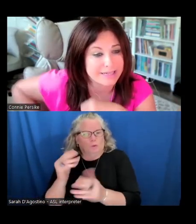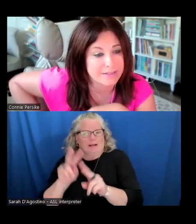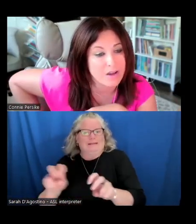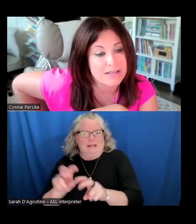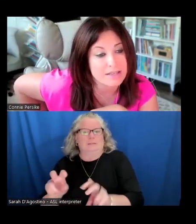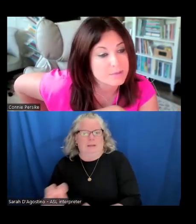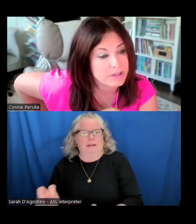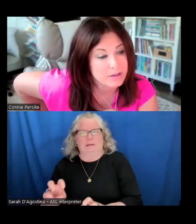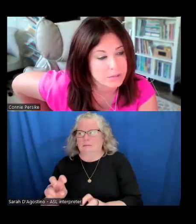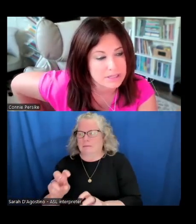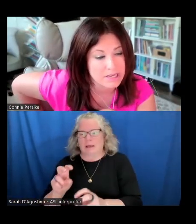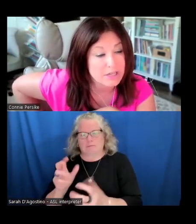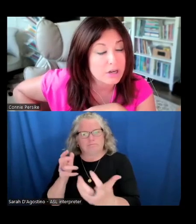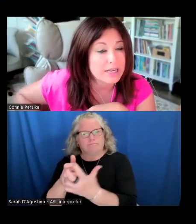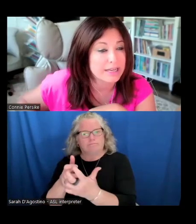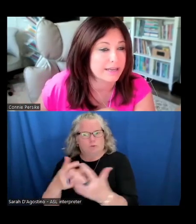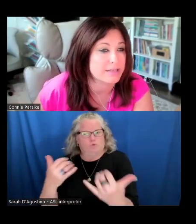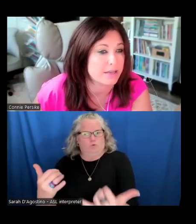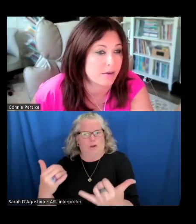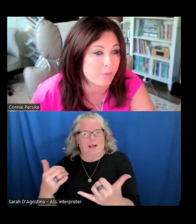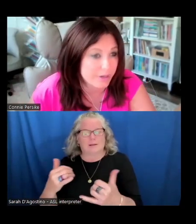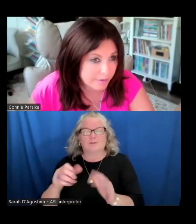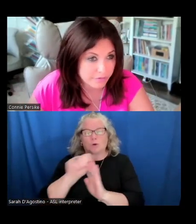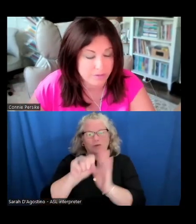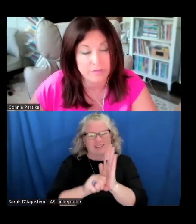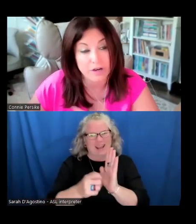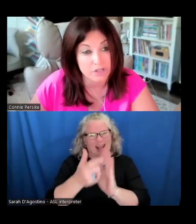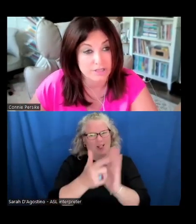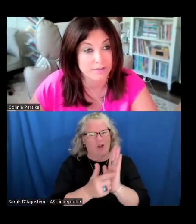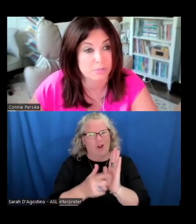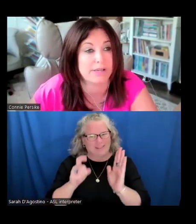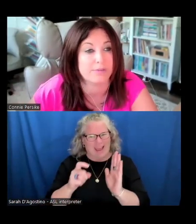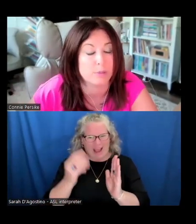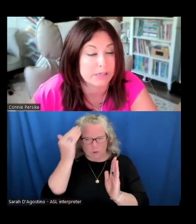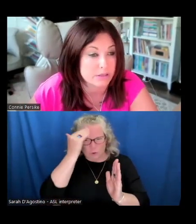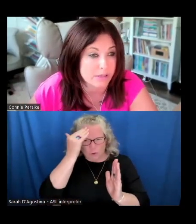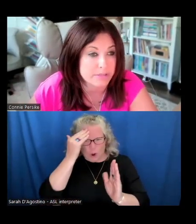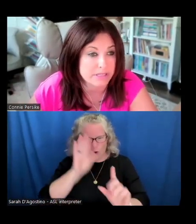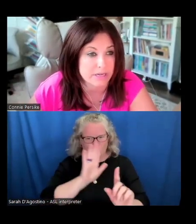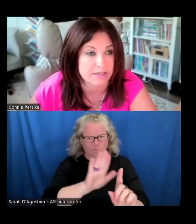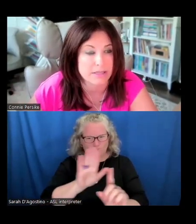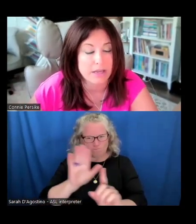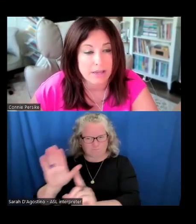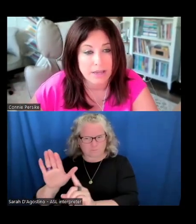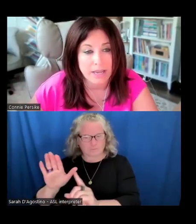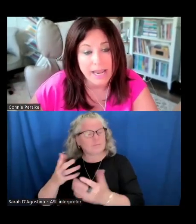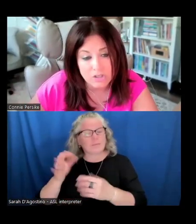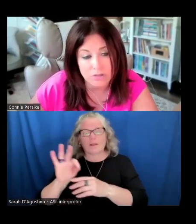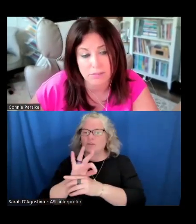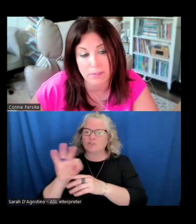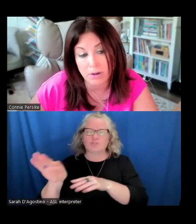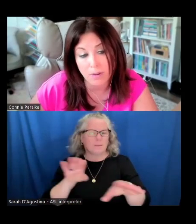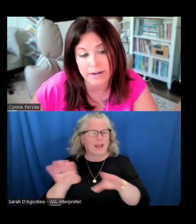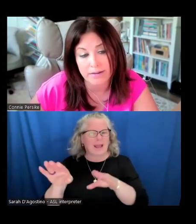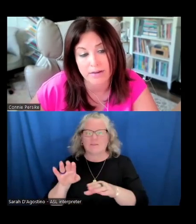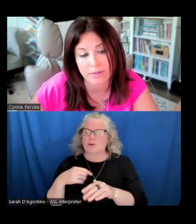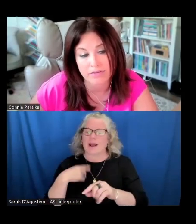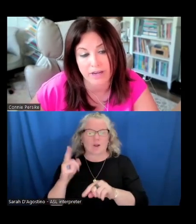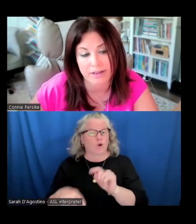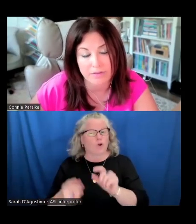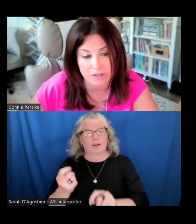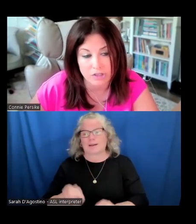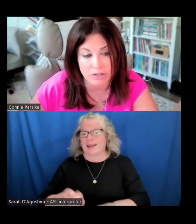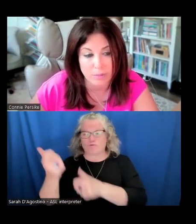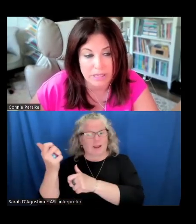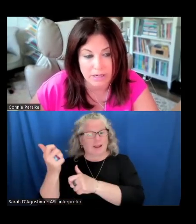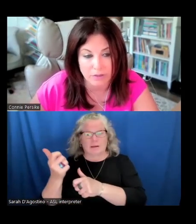the state laws. That's one of the reasons I couldn't get rid of functions of behavior, because some states actually require that we